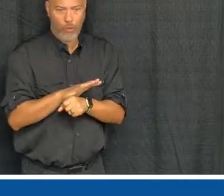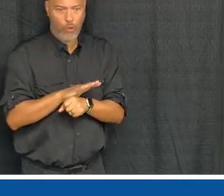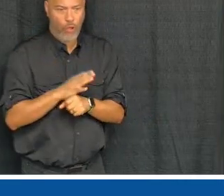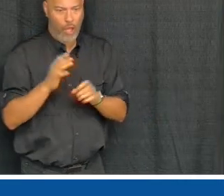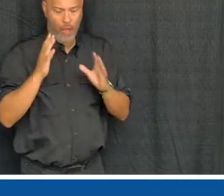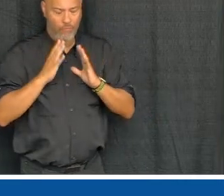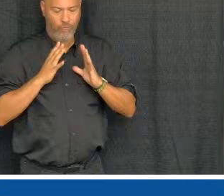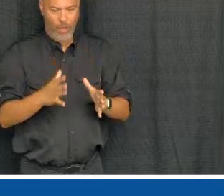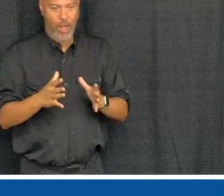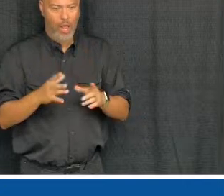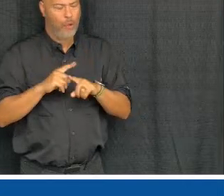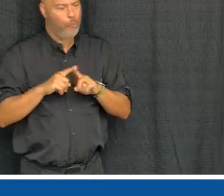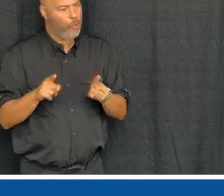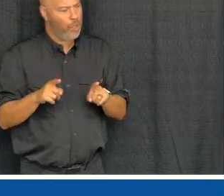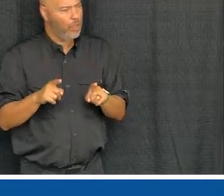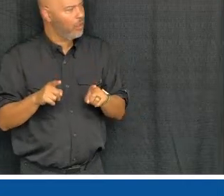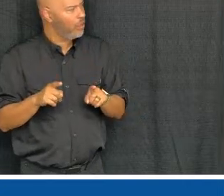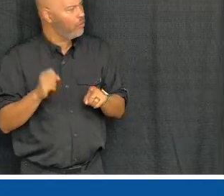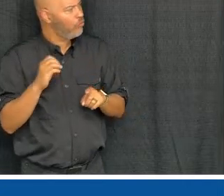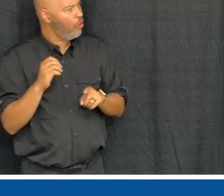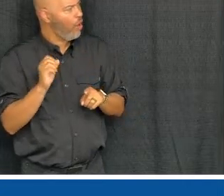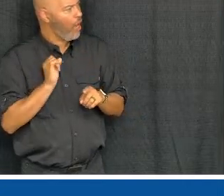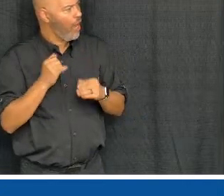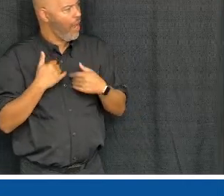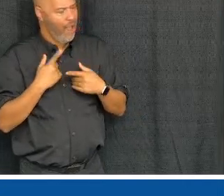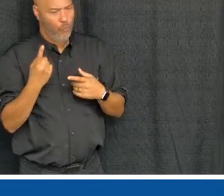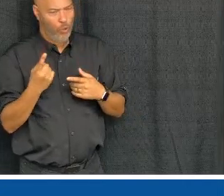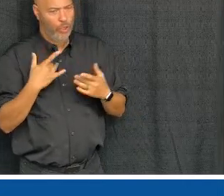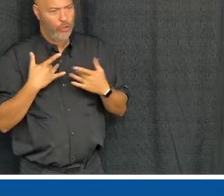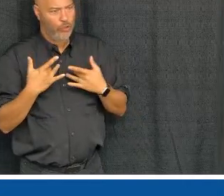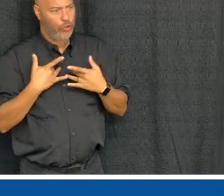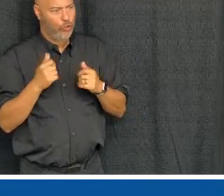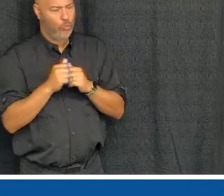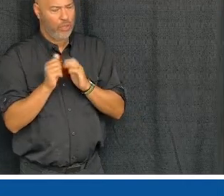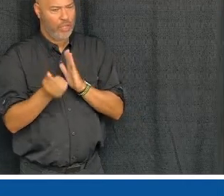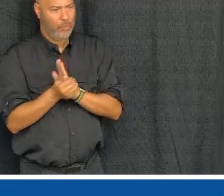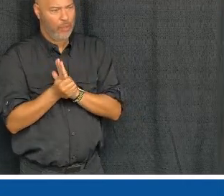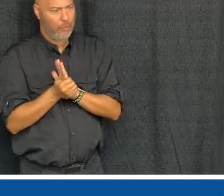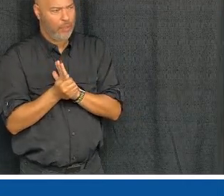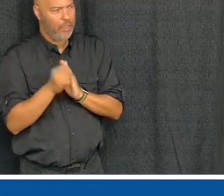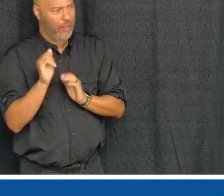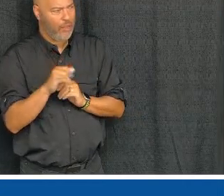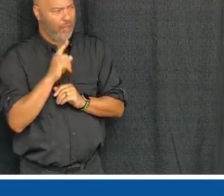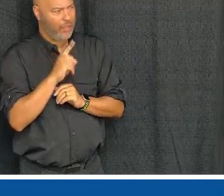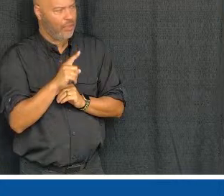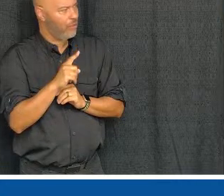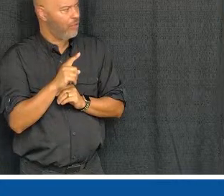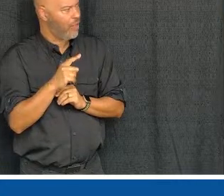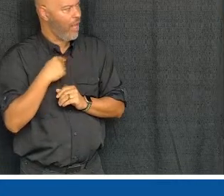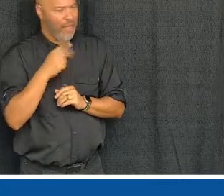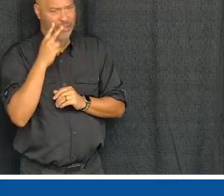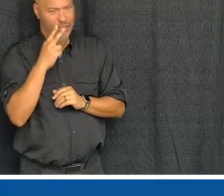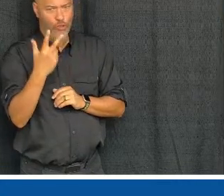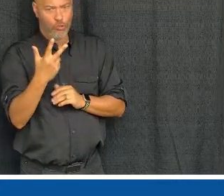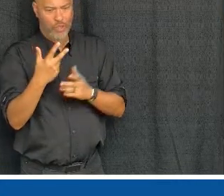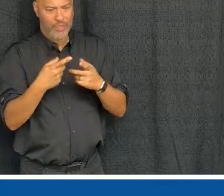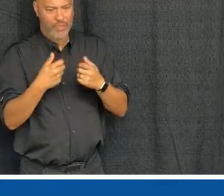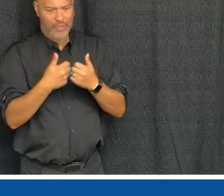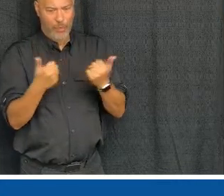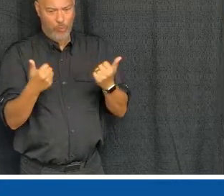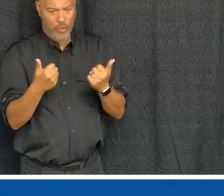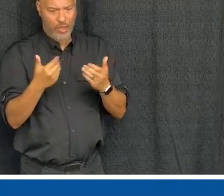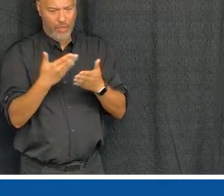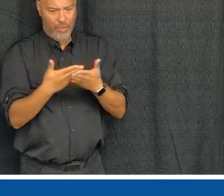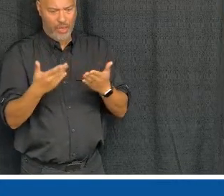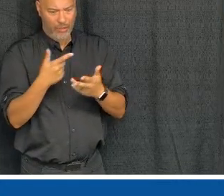go. So I do have a concern with the amendment, and that is, I see three separate issues here.